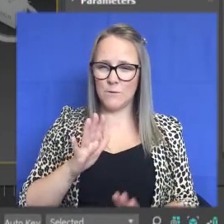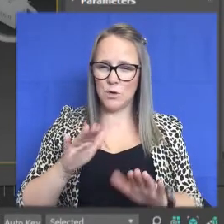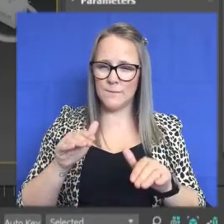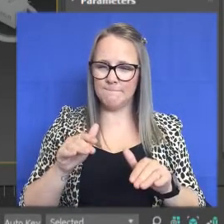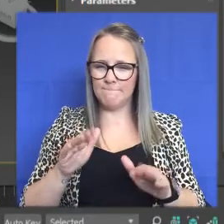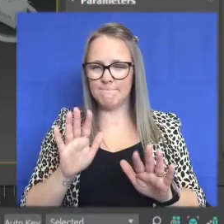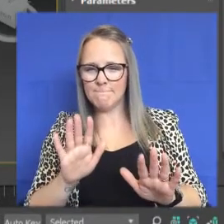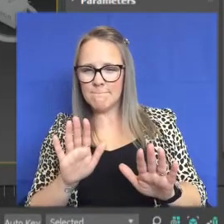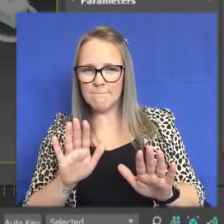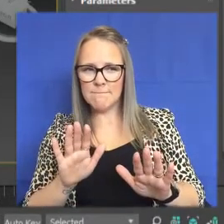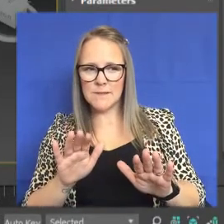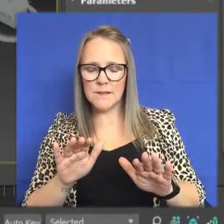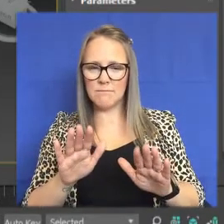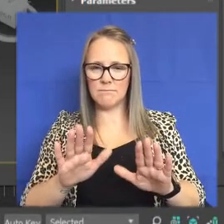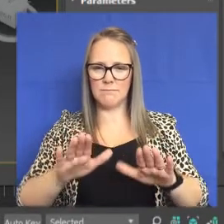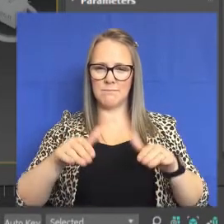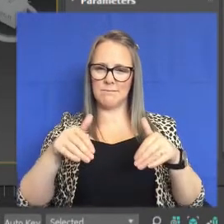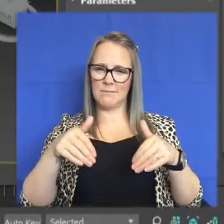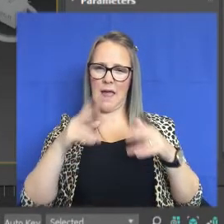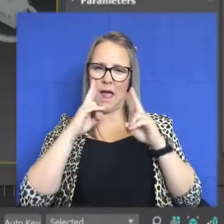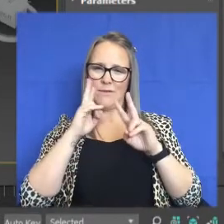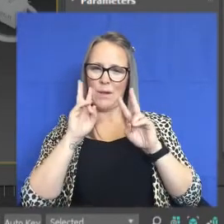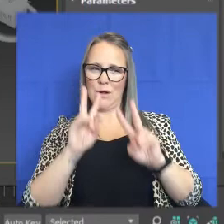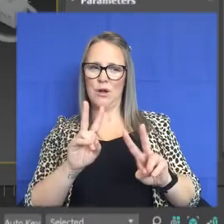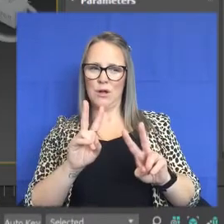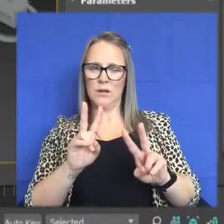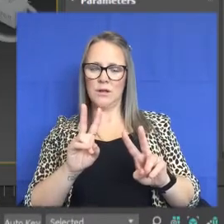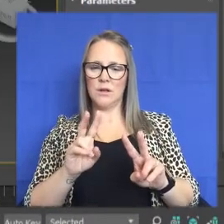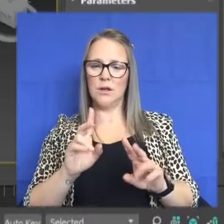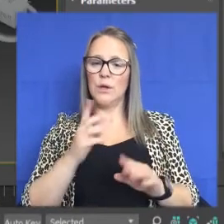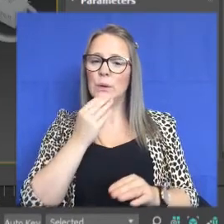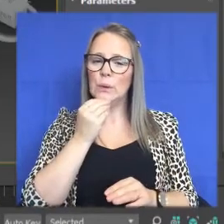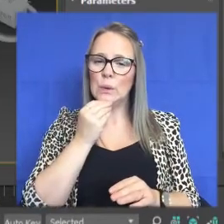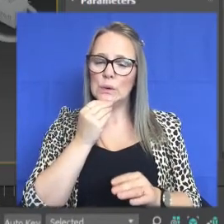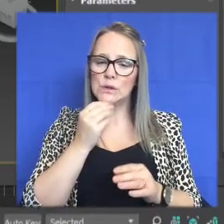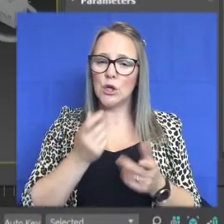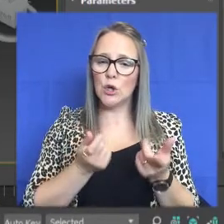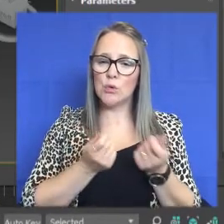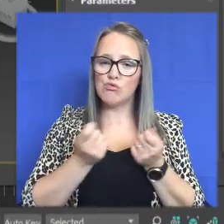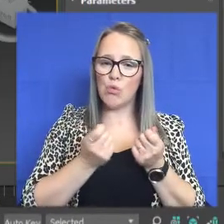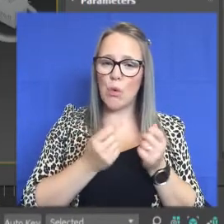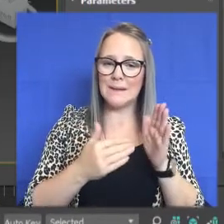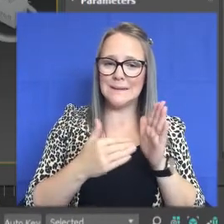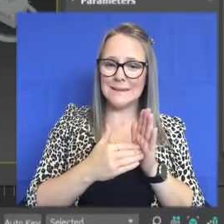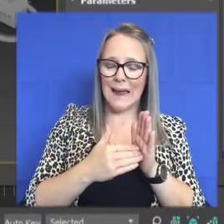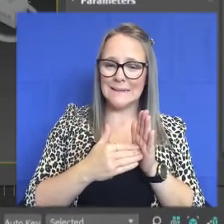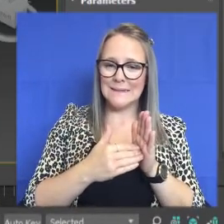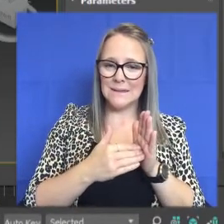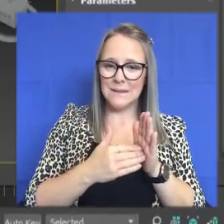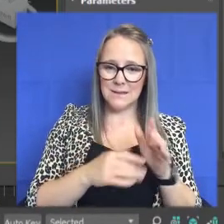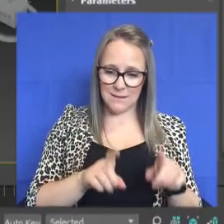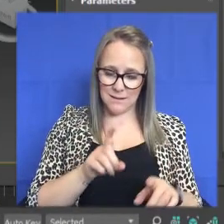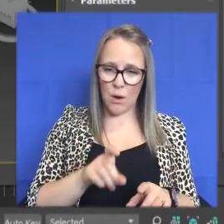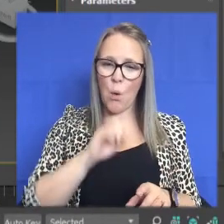you need to step back, use Ctrl Z in the keyboard and it will undo what you have done.